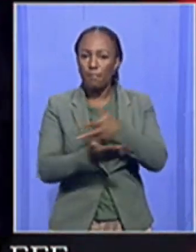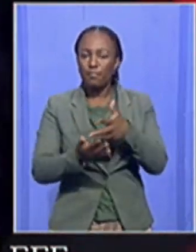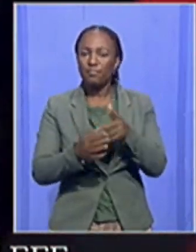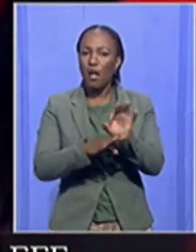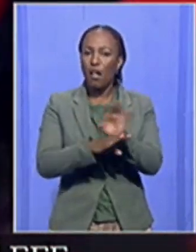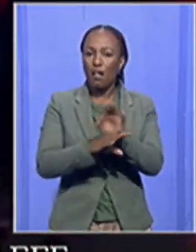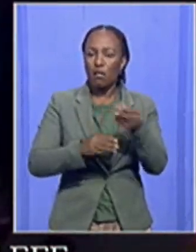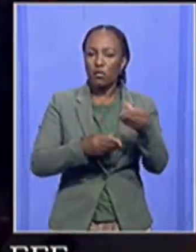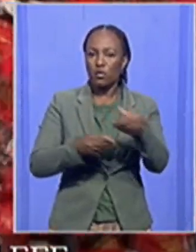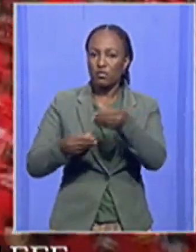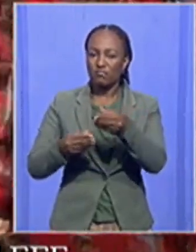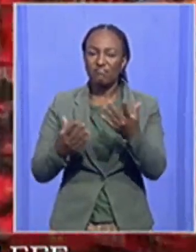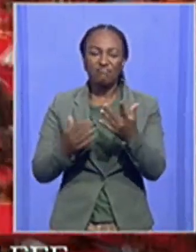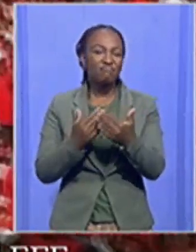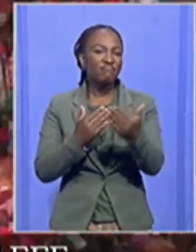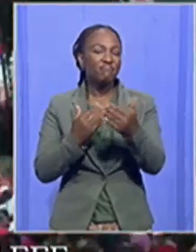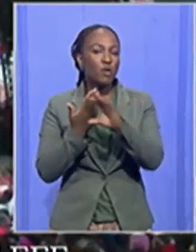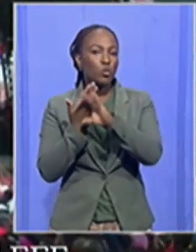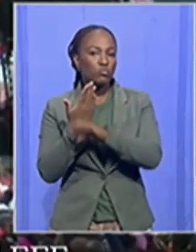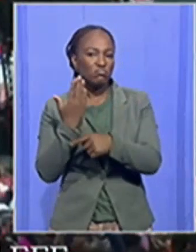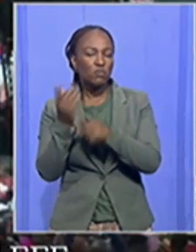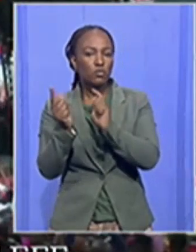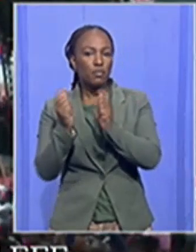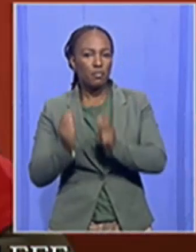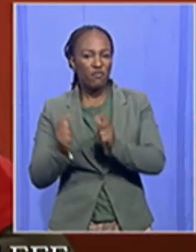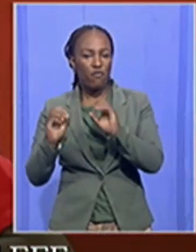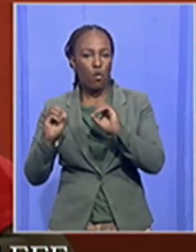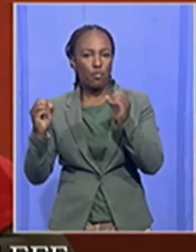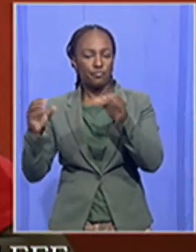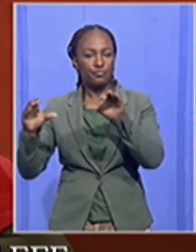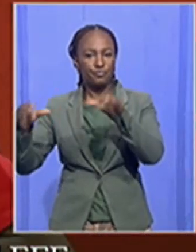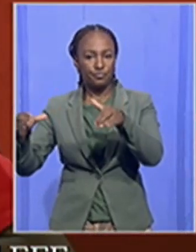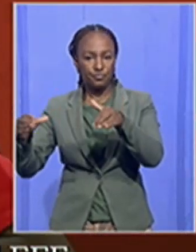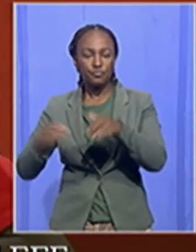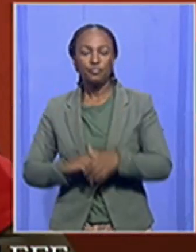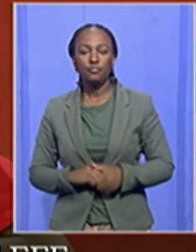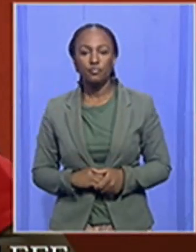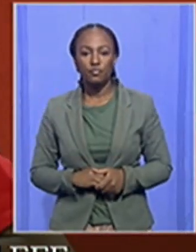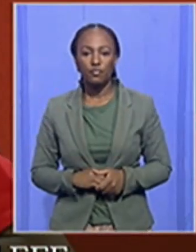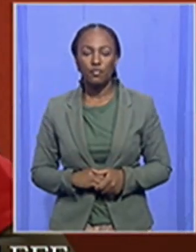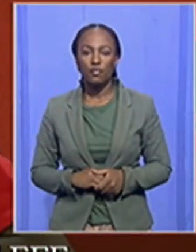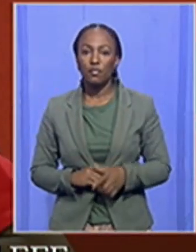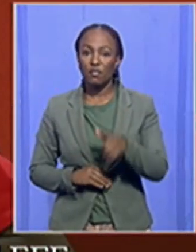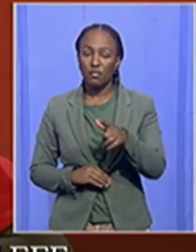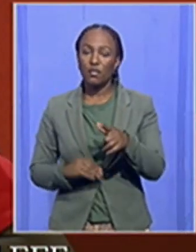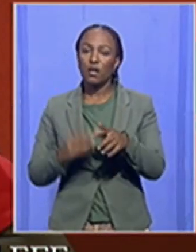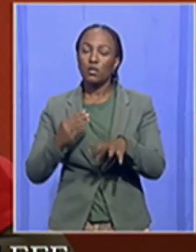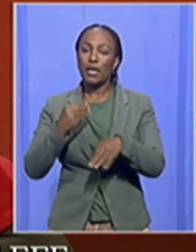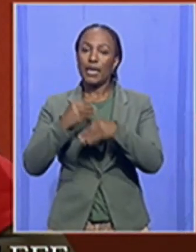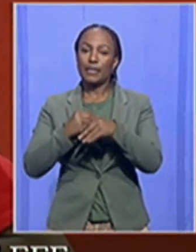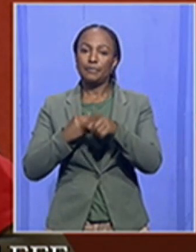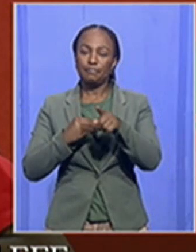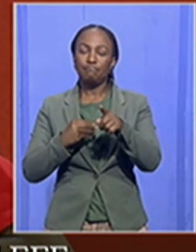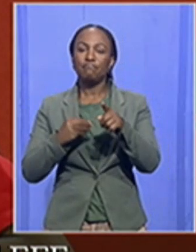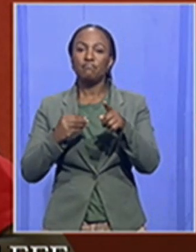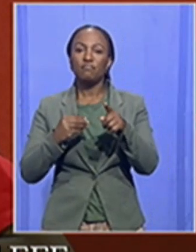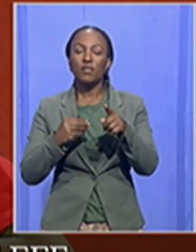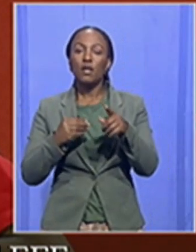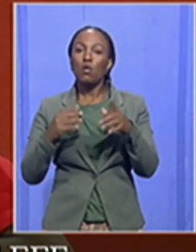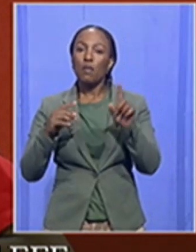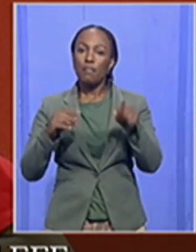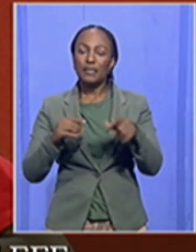le dikgonagalo tša go fetola molaotheo wa mokgatlo. Additionally, it proposes the establishment of a